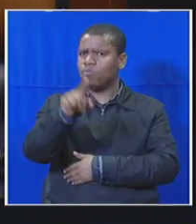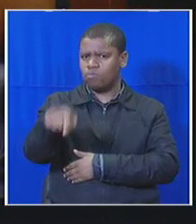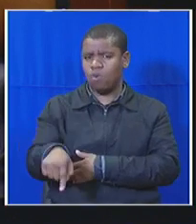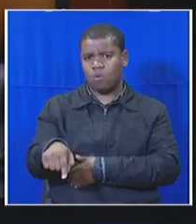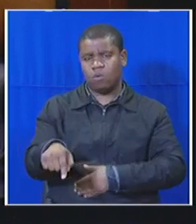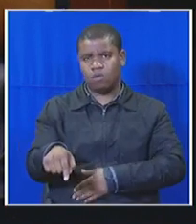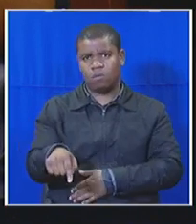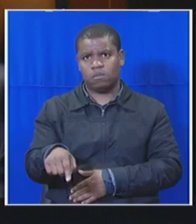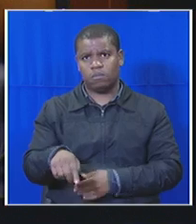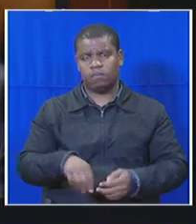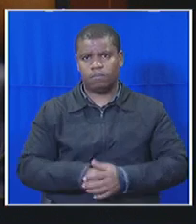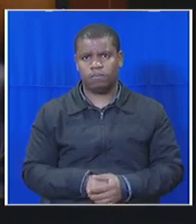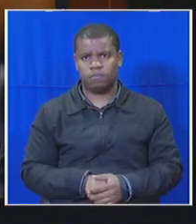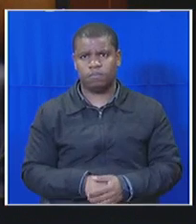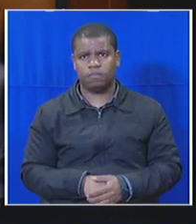No.